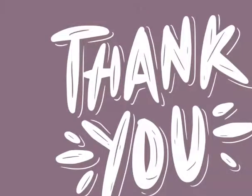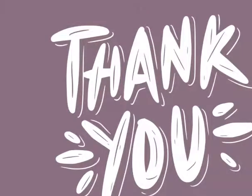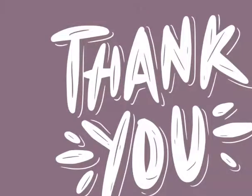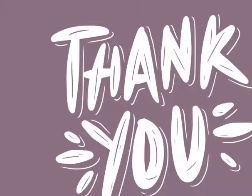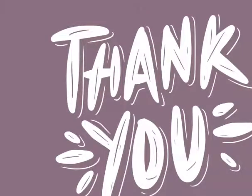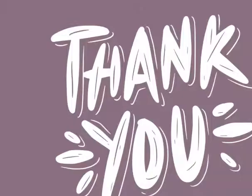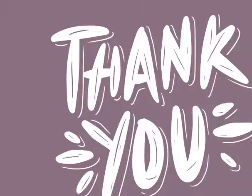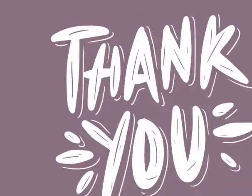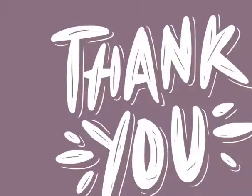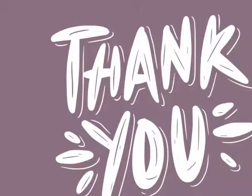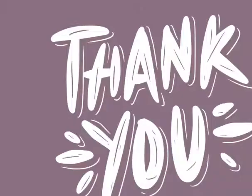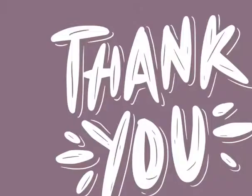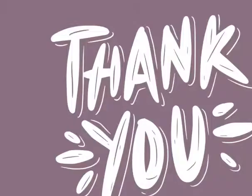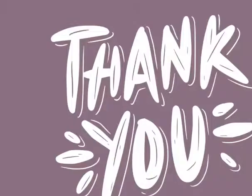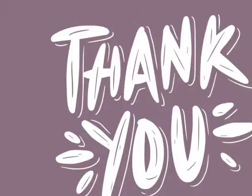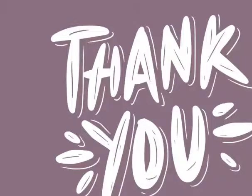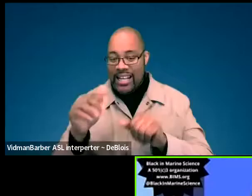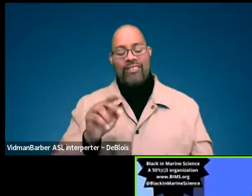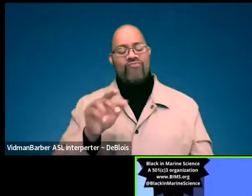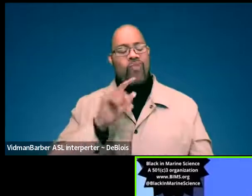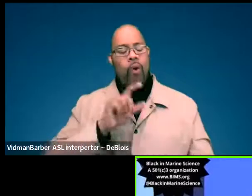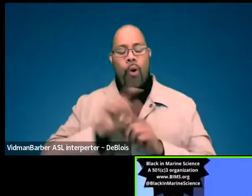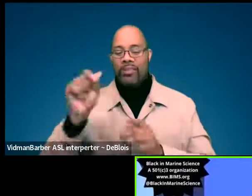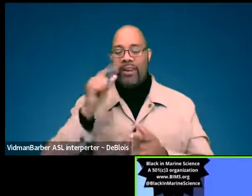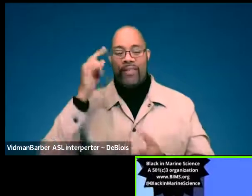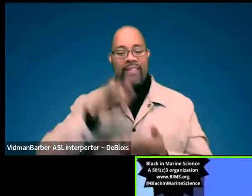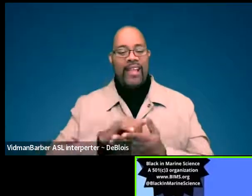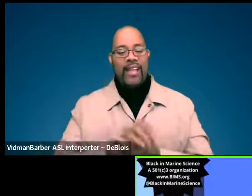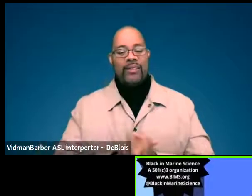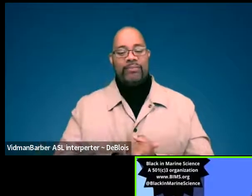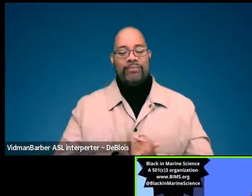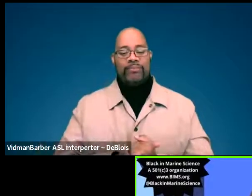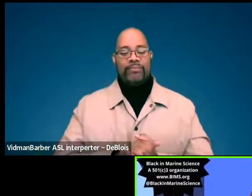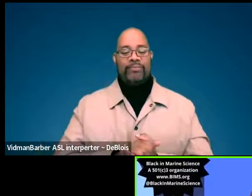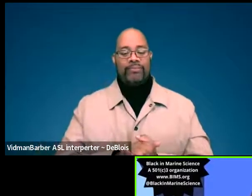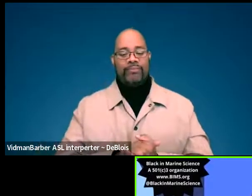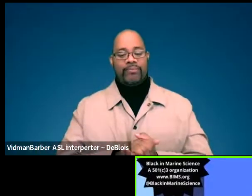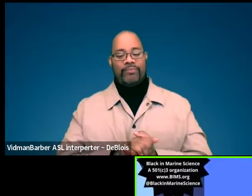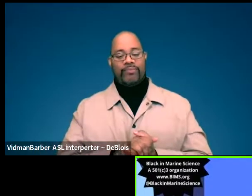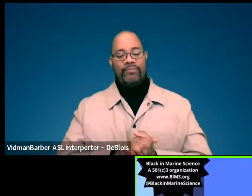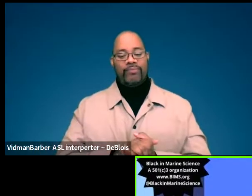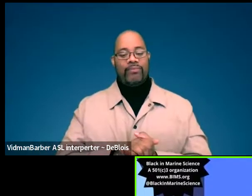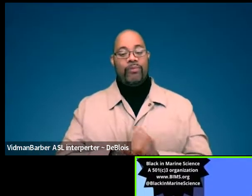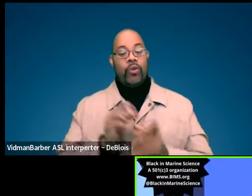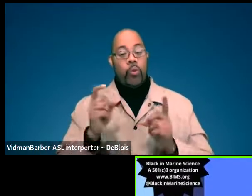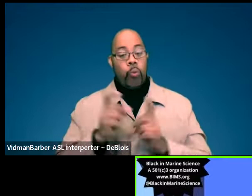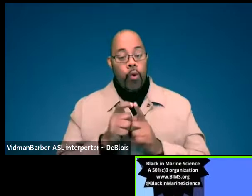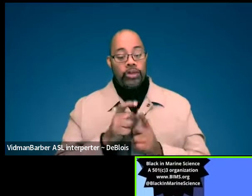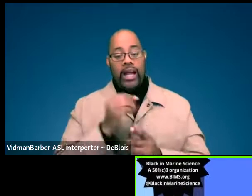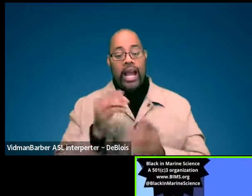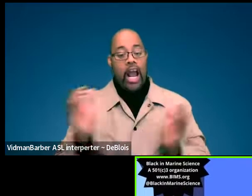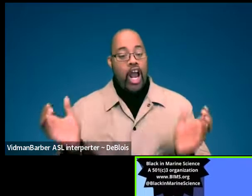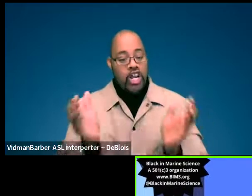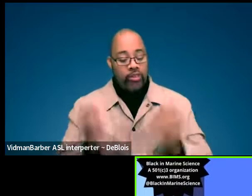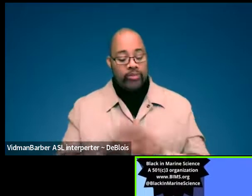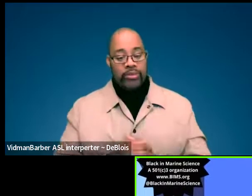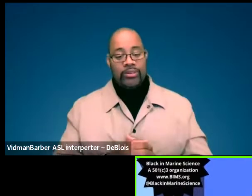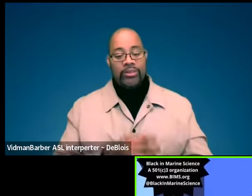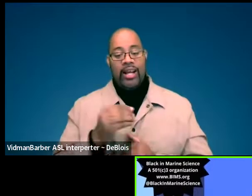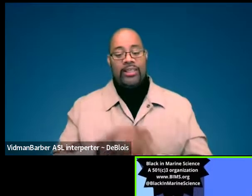Thank you, Katelyn. That was really awesome. I think that, the words and the encouragement